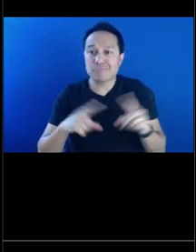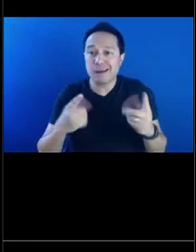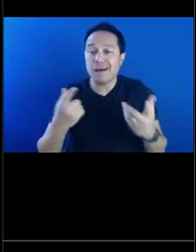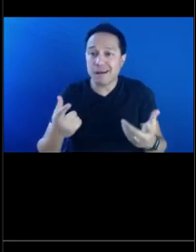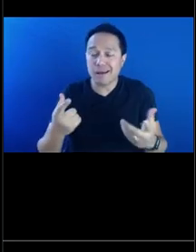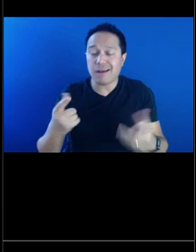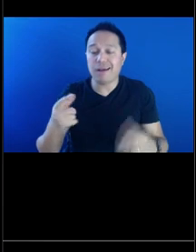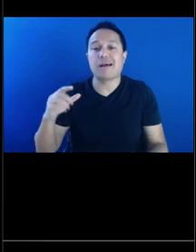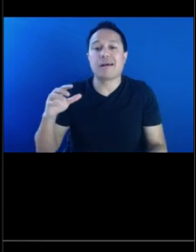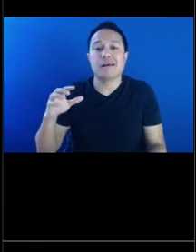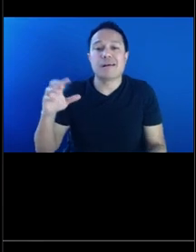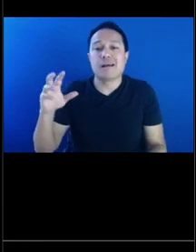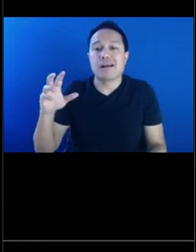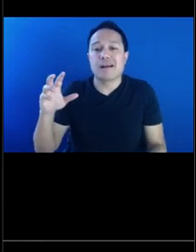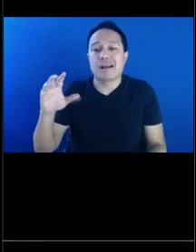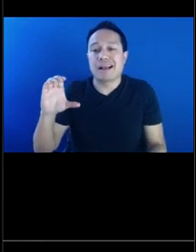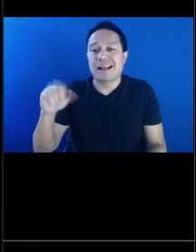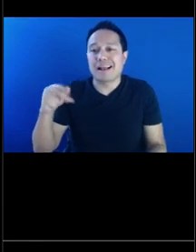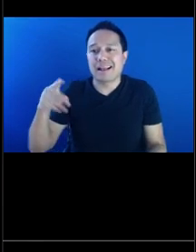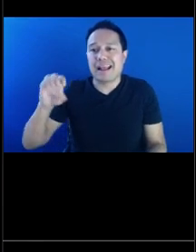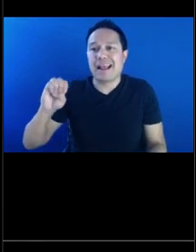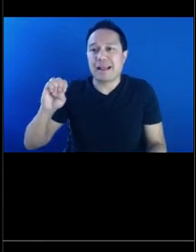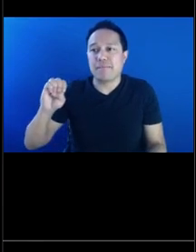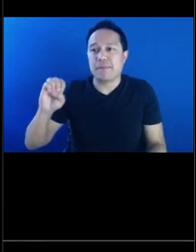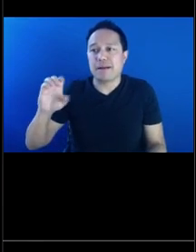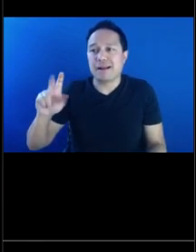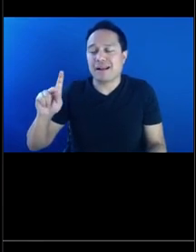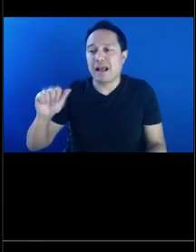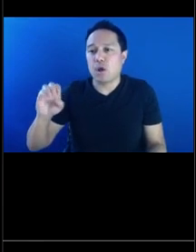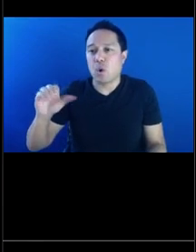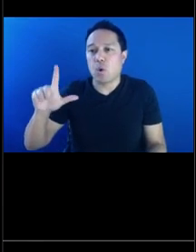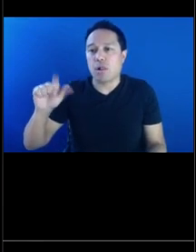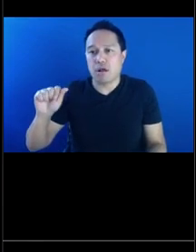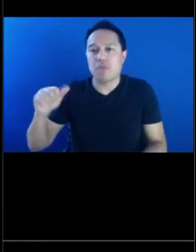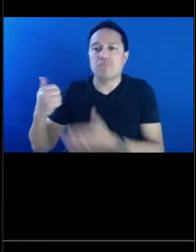come in, and we can still do something to help those individuals that are struggling.